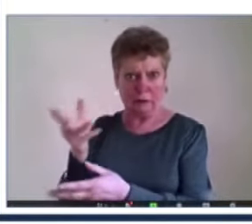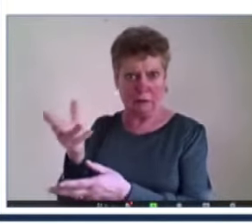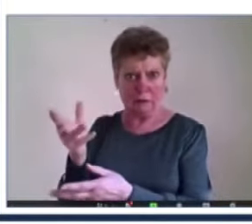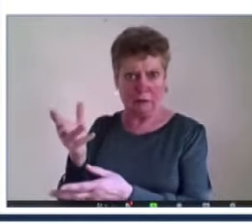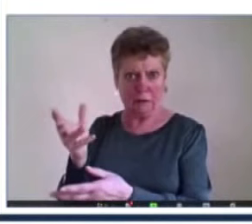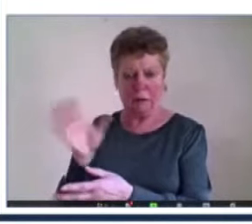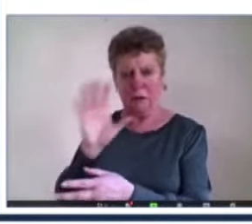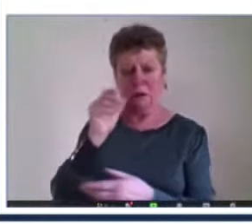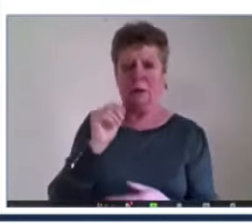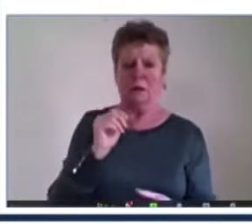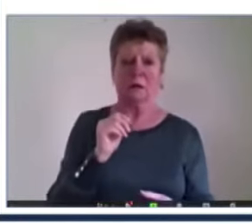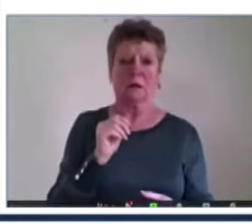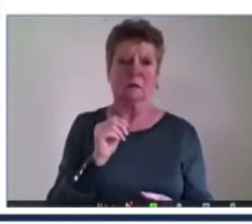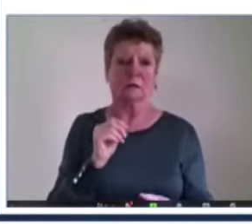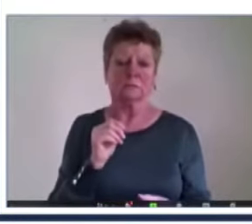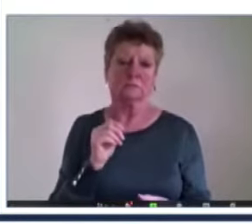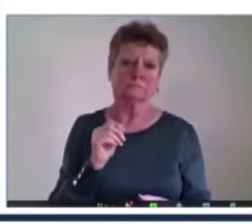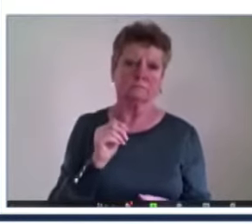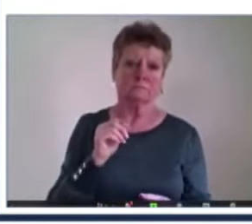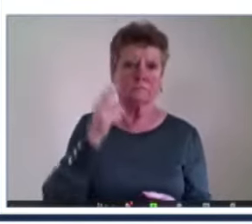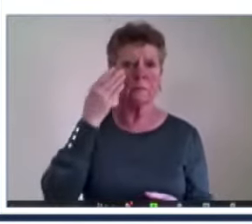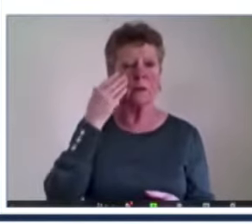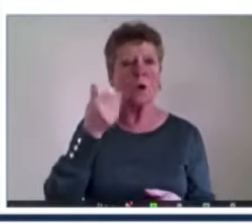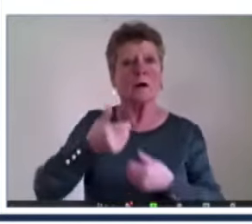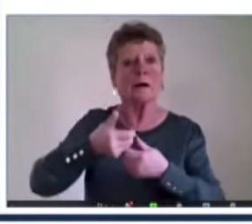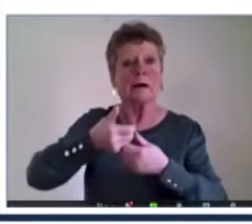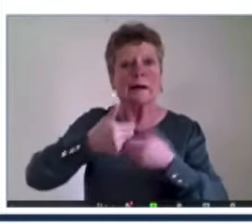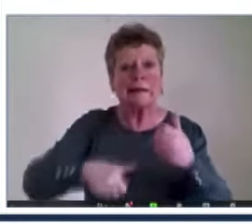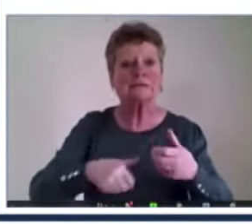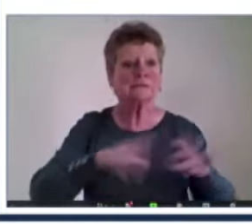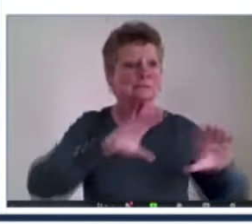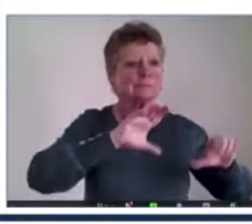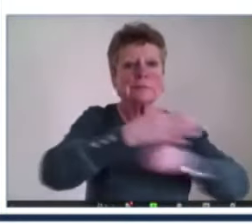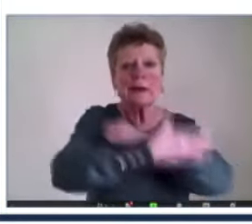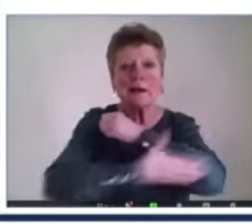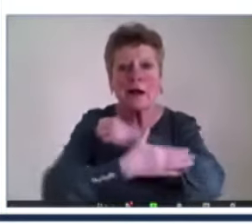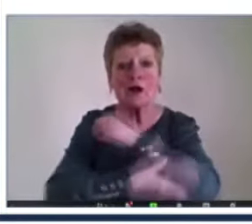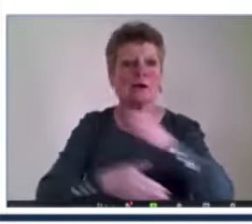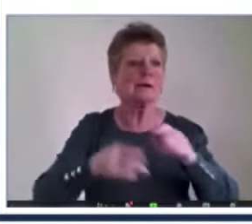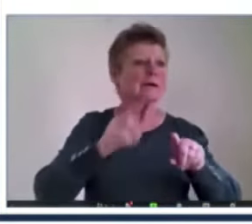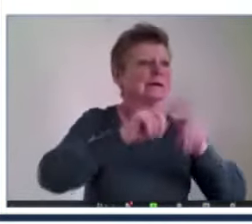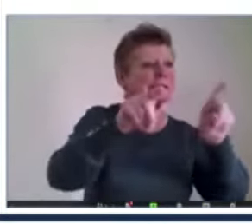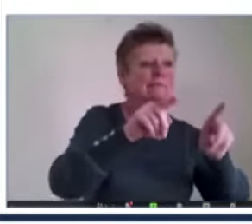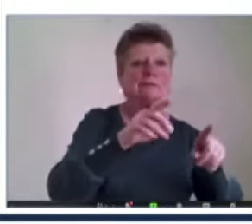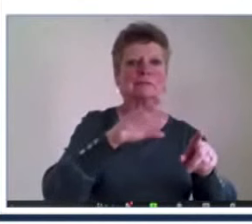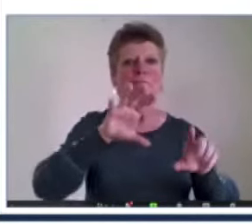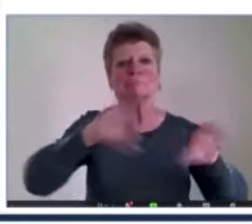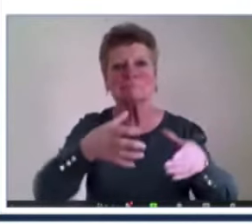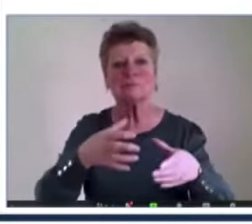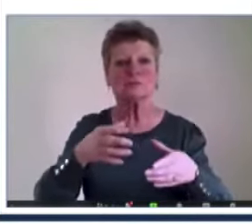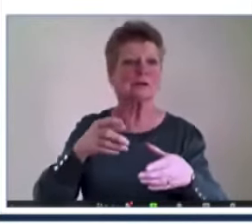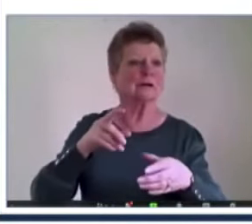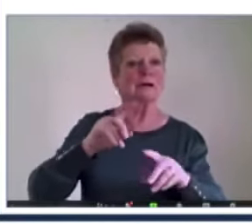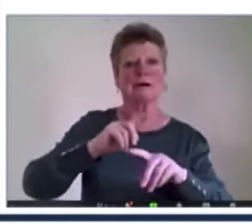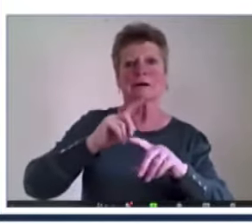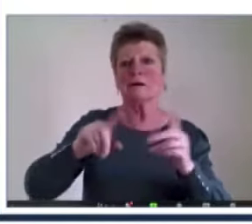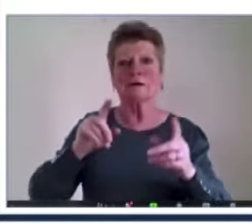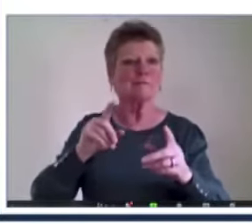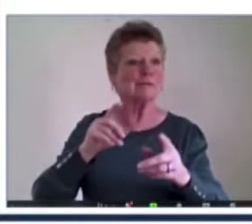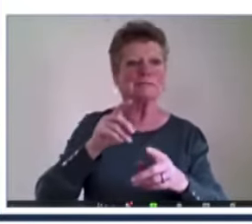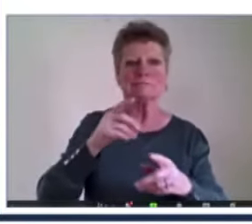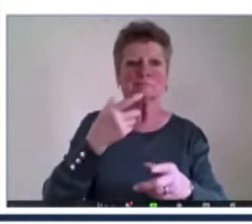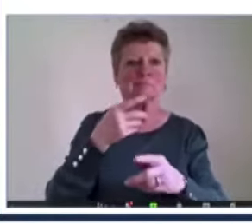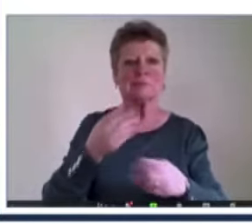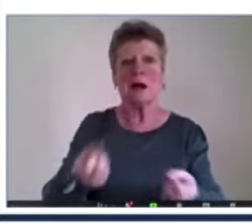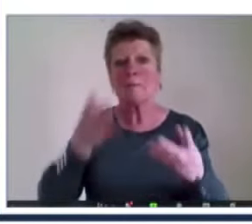like every population is so unique. I mean, there's different vaccination rates, there's different demographics. So, I